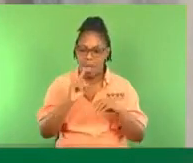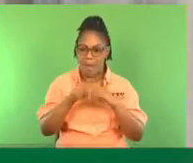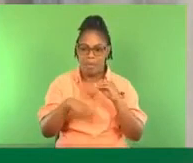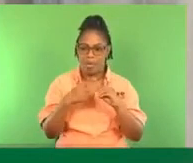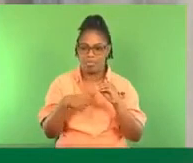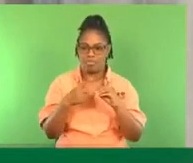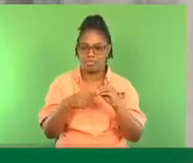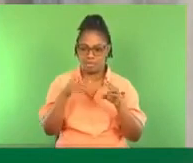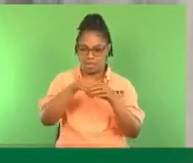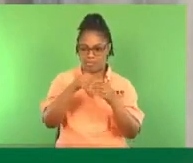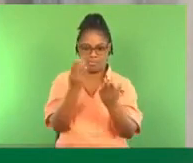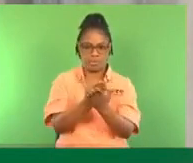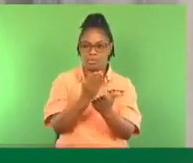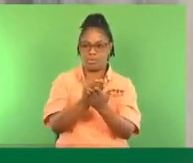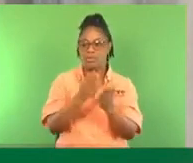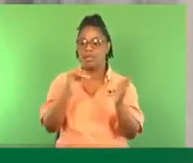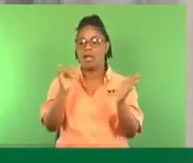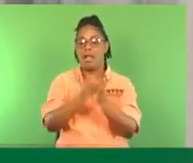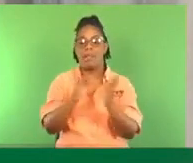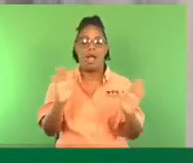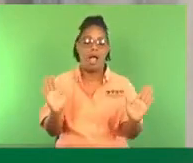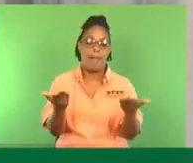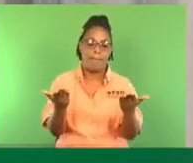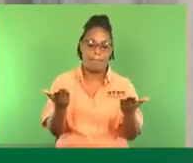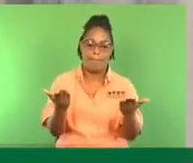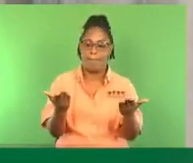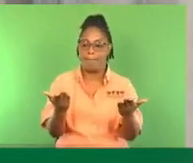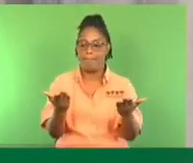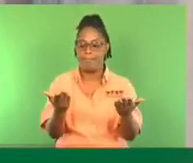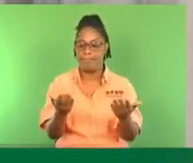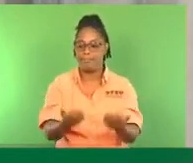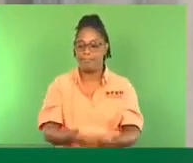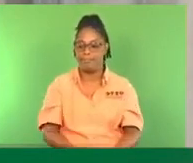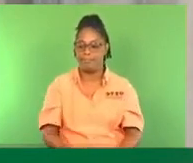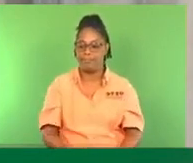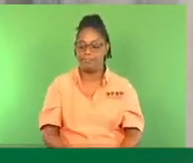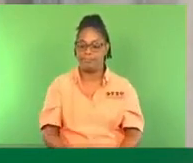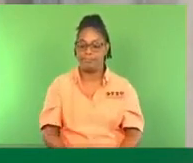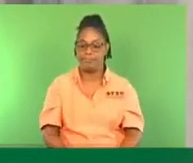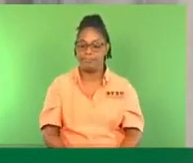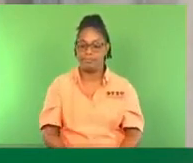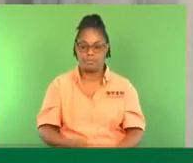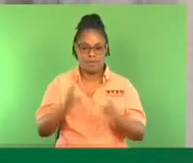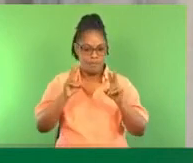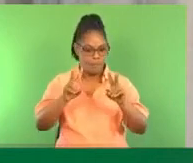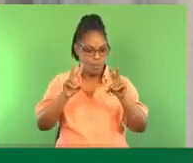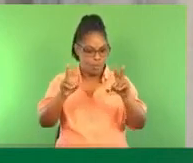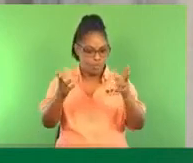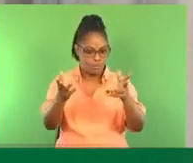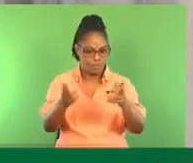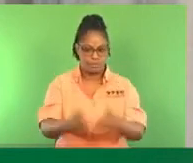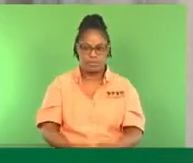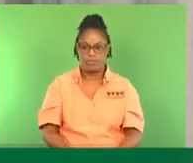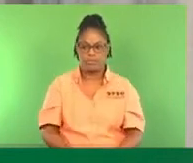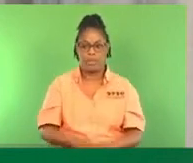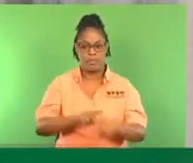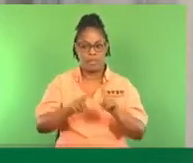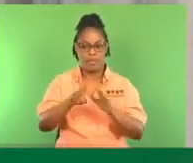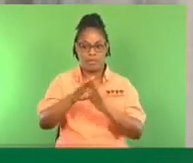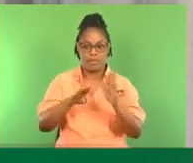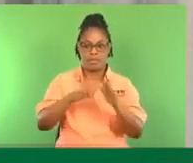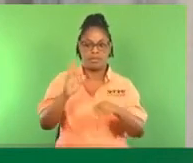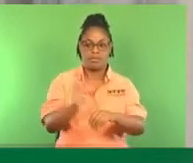that anything will change for the better. But as the psalmist said, weeping may last for the